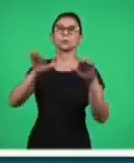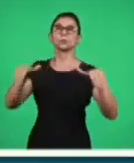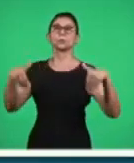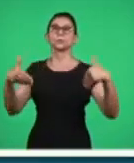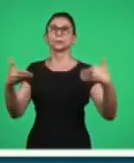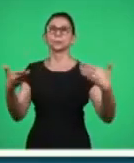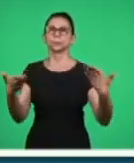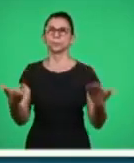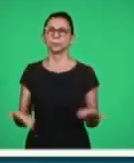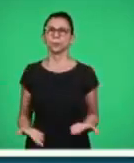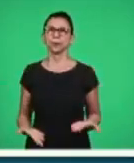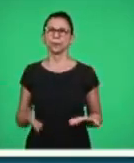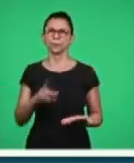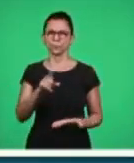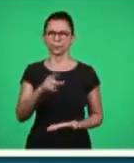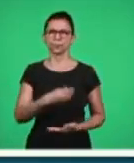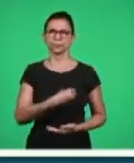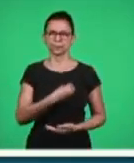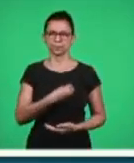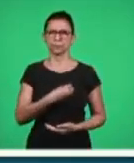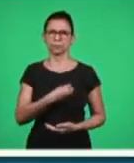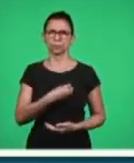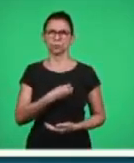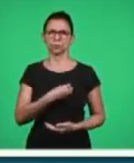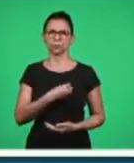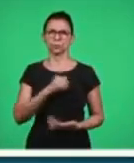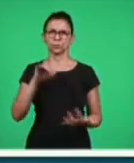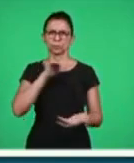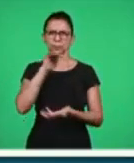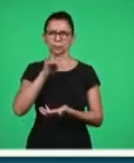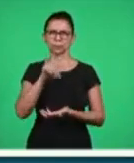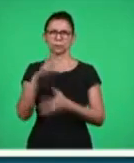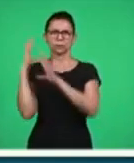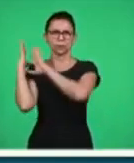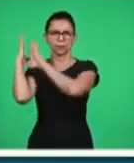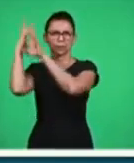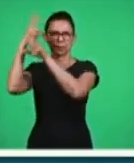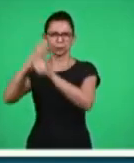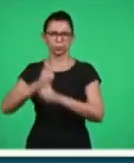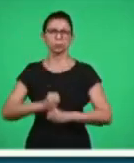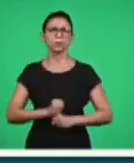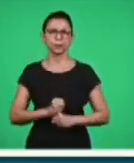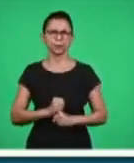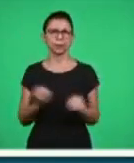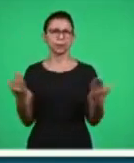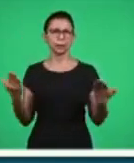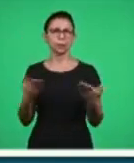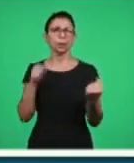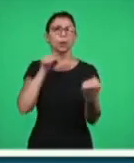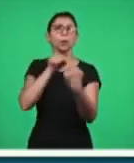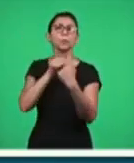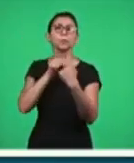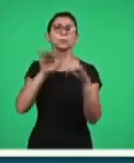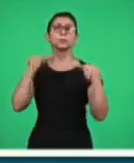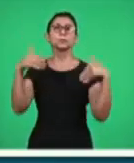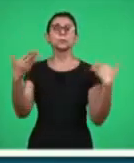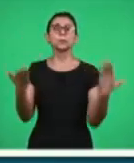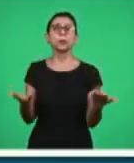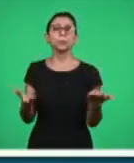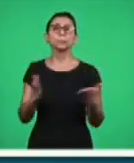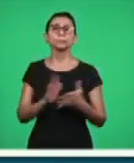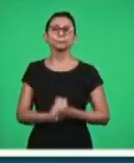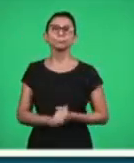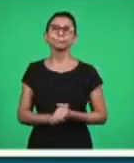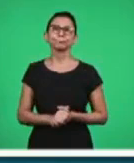who participated on the transmission, that watched the transmission, they're going to remember what was the objective of the